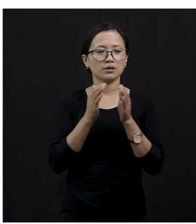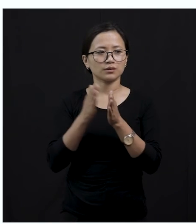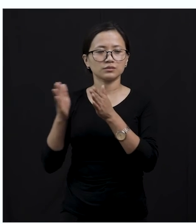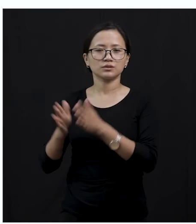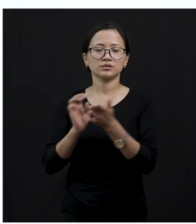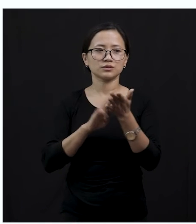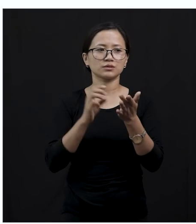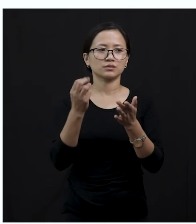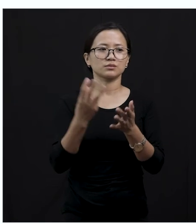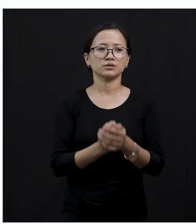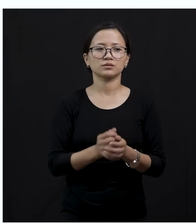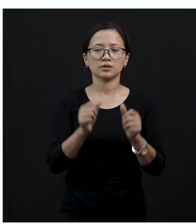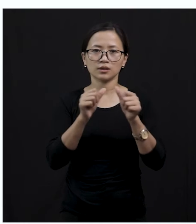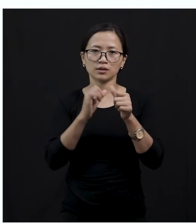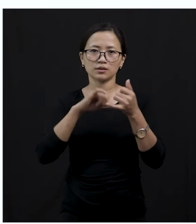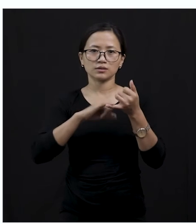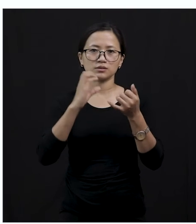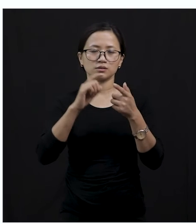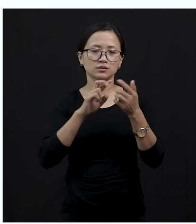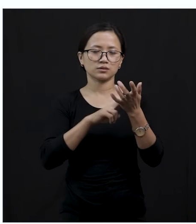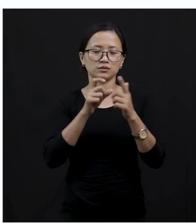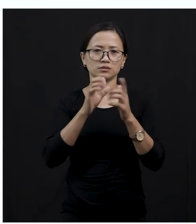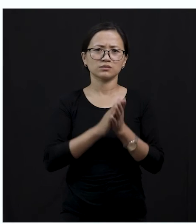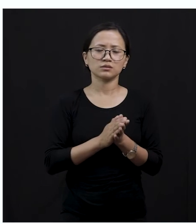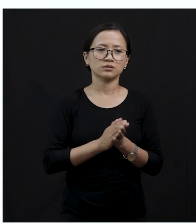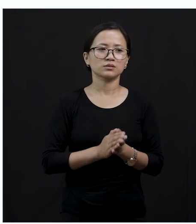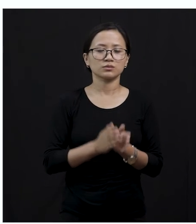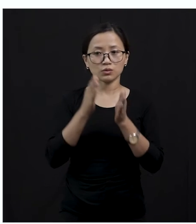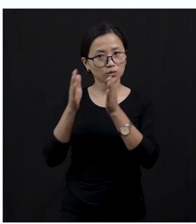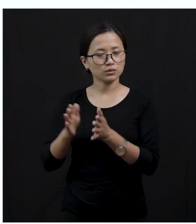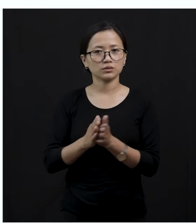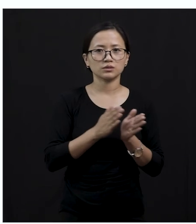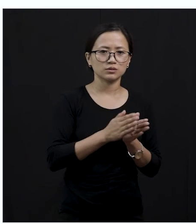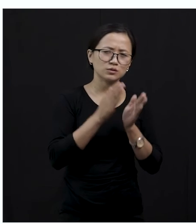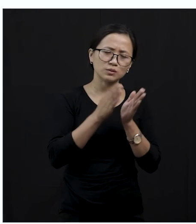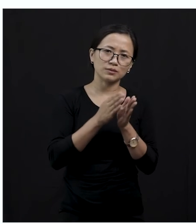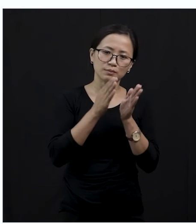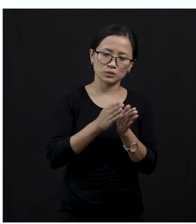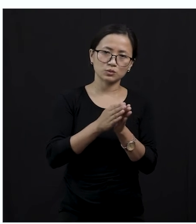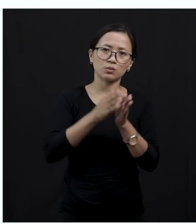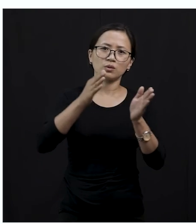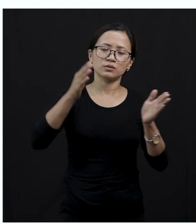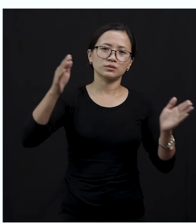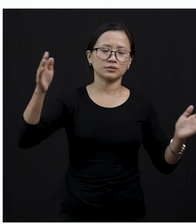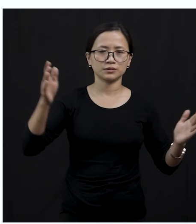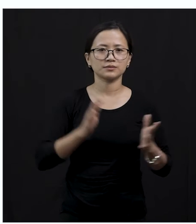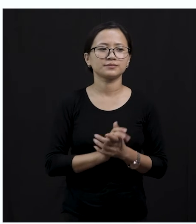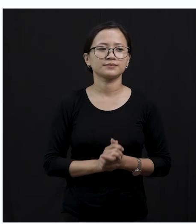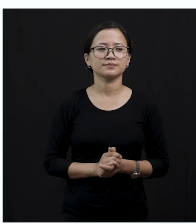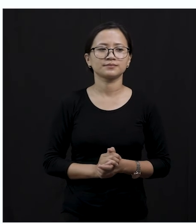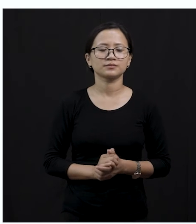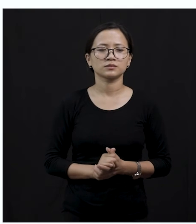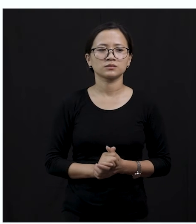in ascending order, ascending means from the small number to the biggest number, right? Now, let's look at the